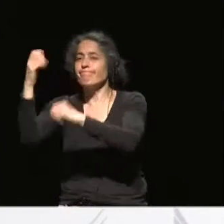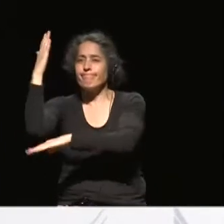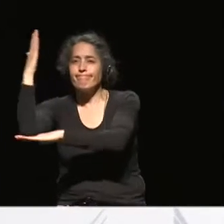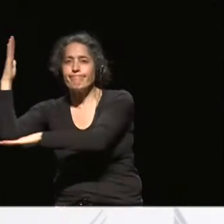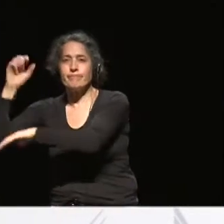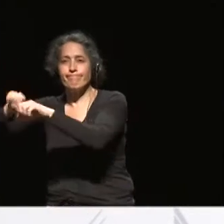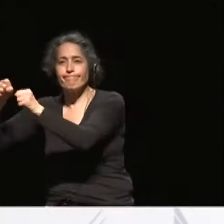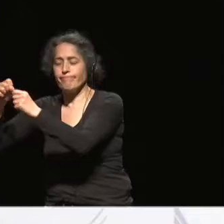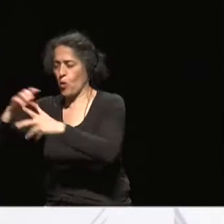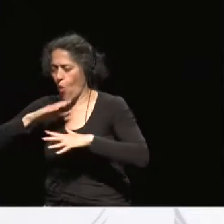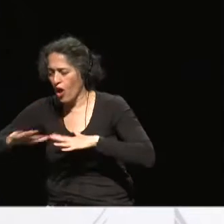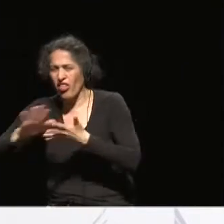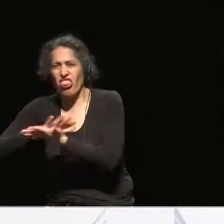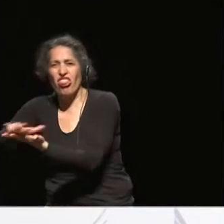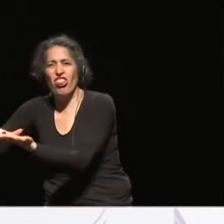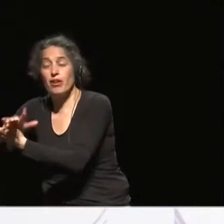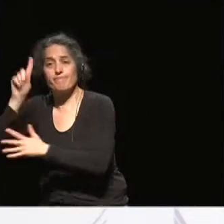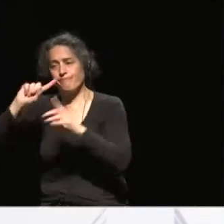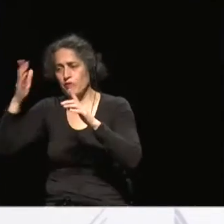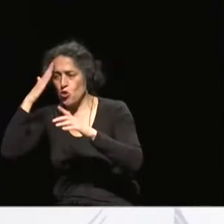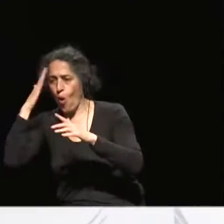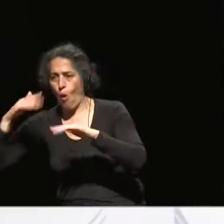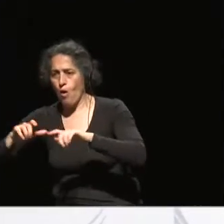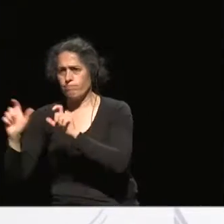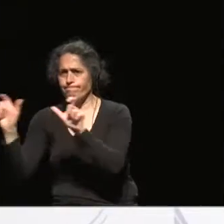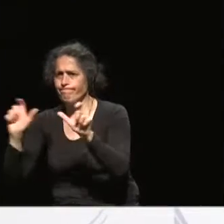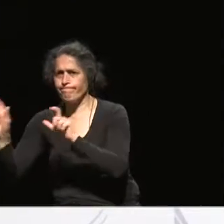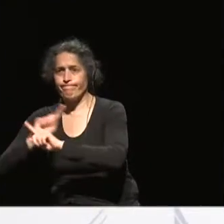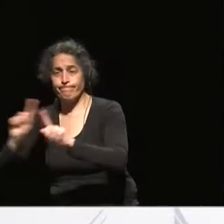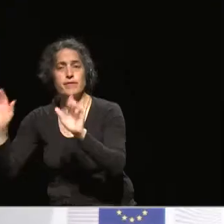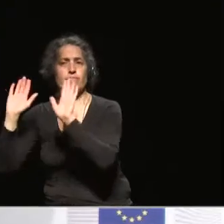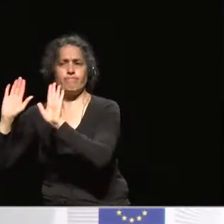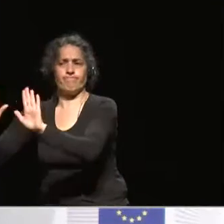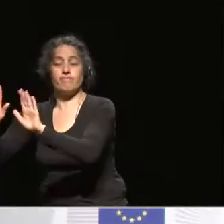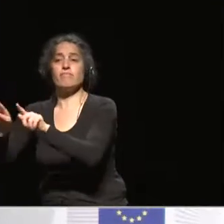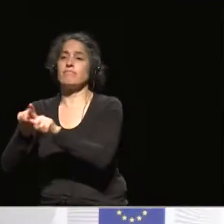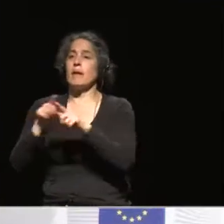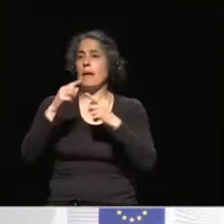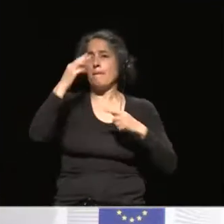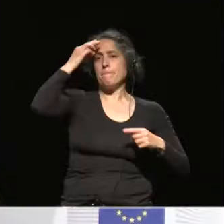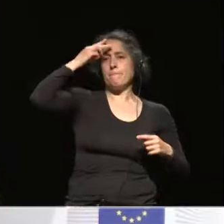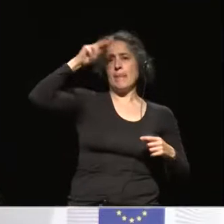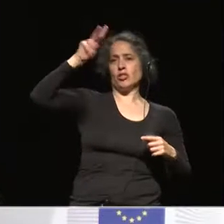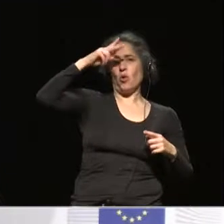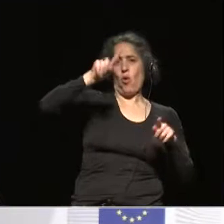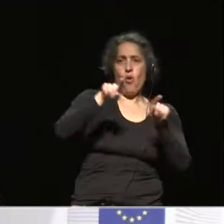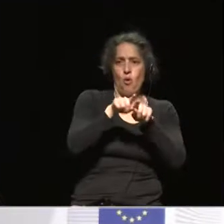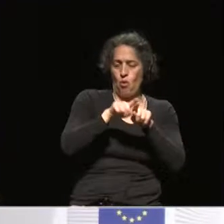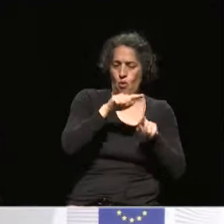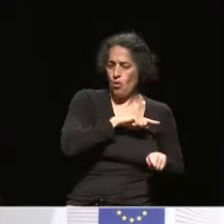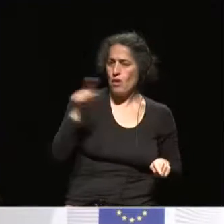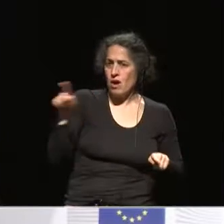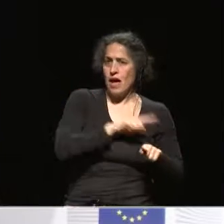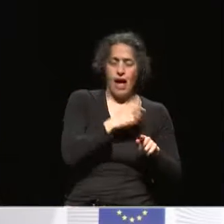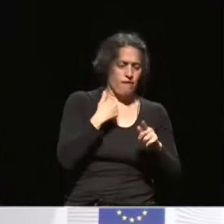good partnerships can help. And finally, let me say the journey of the European Union and its own governance framework, I think, is one that